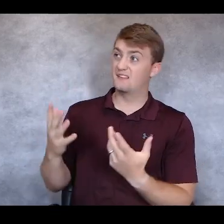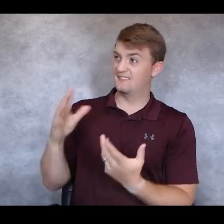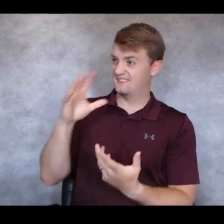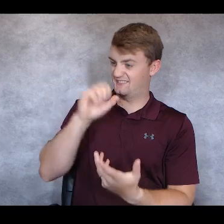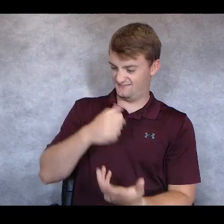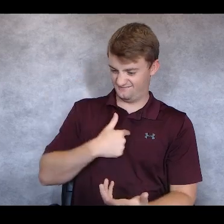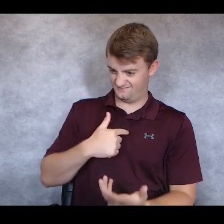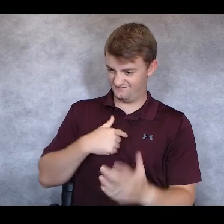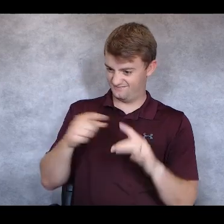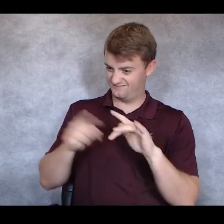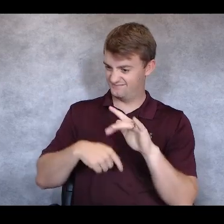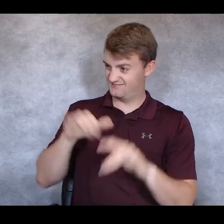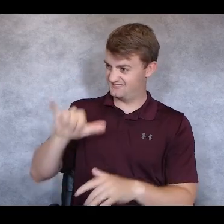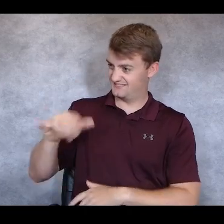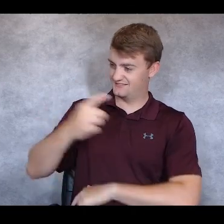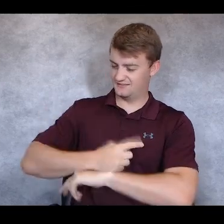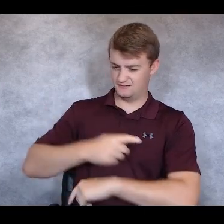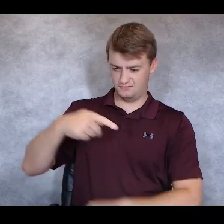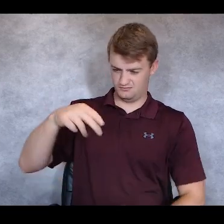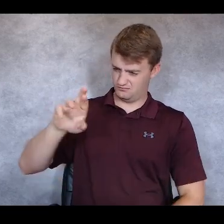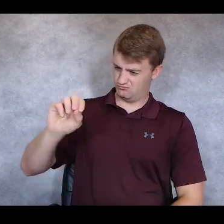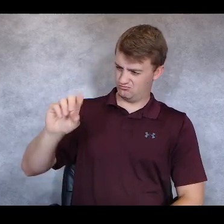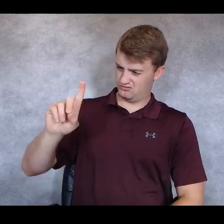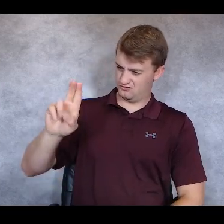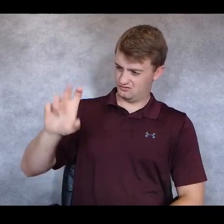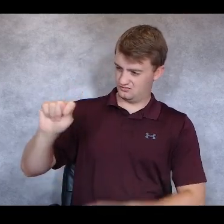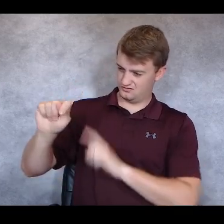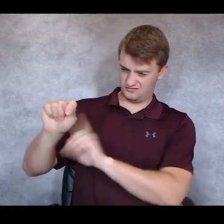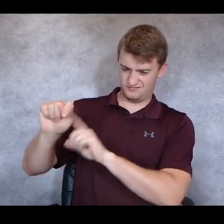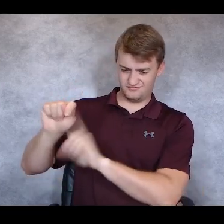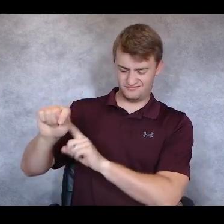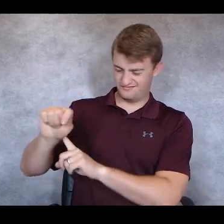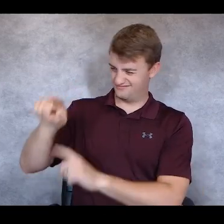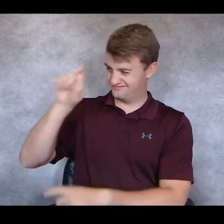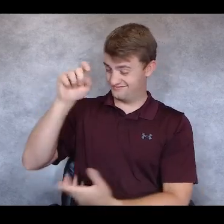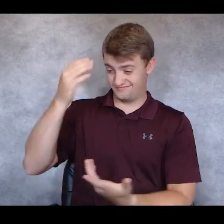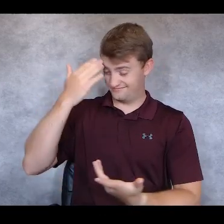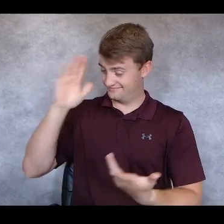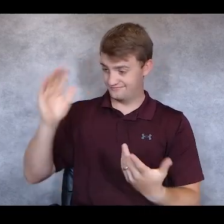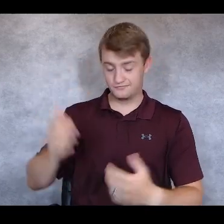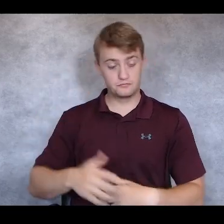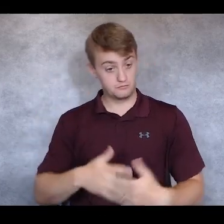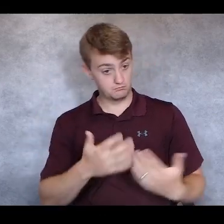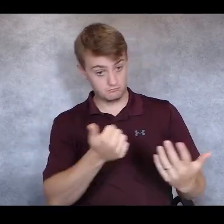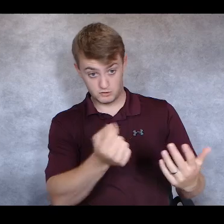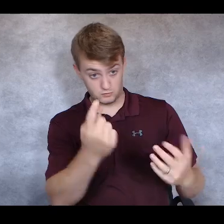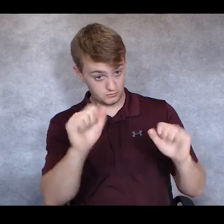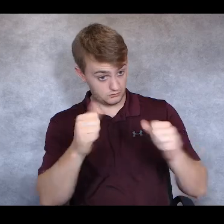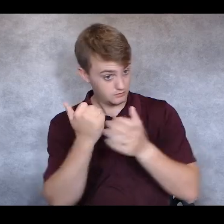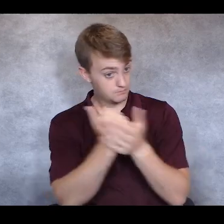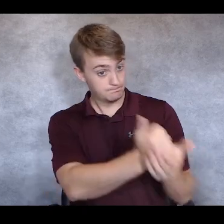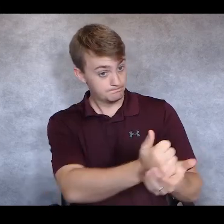Well, apparently I missed that day because I don't know what a product is. Can anybody help out?